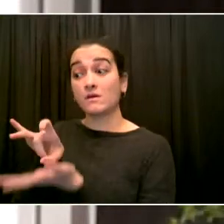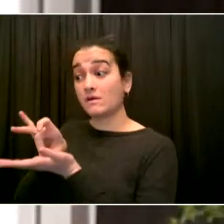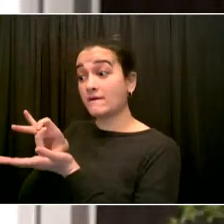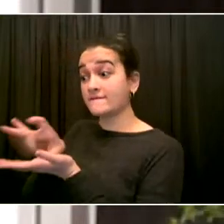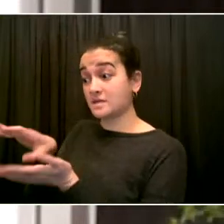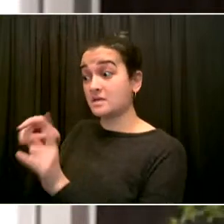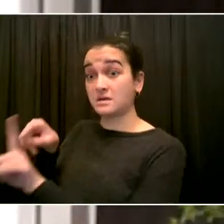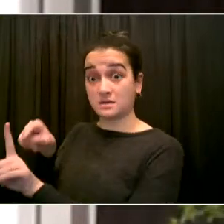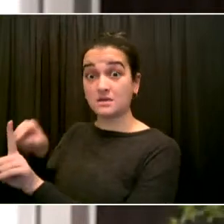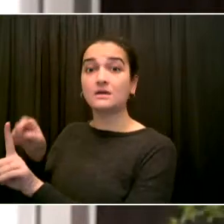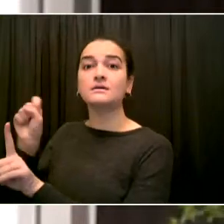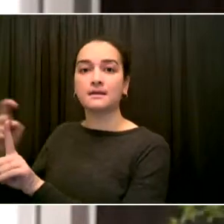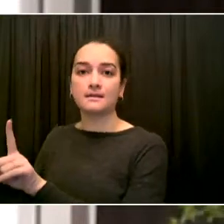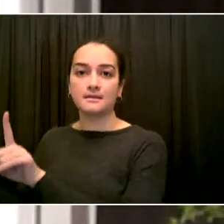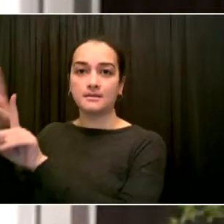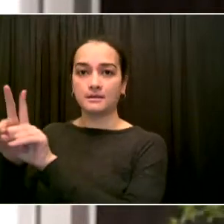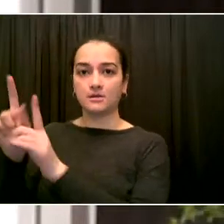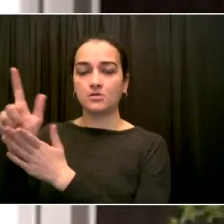most